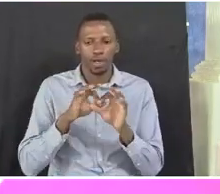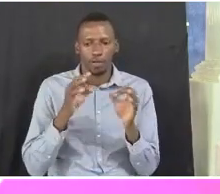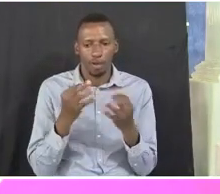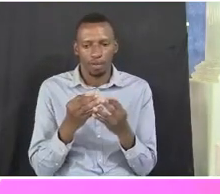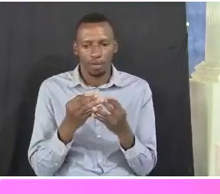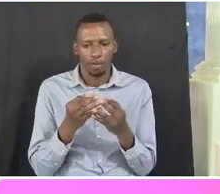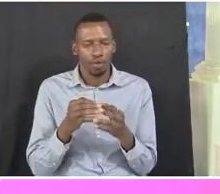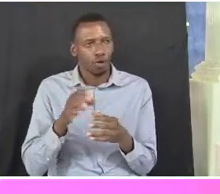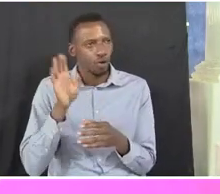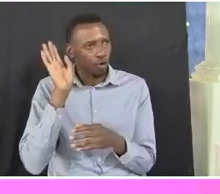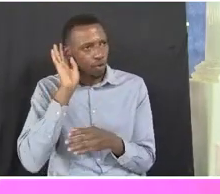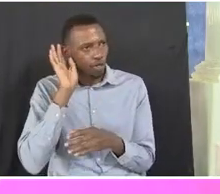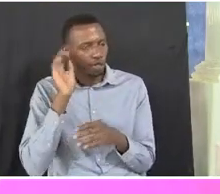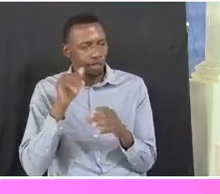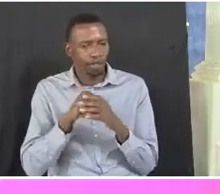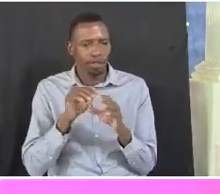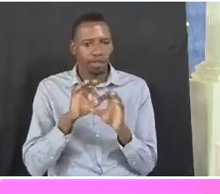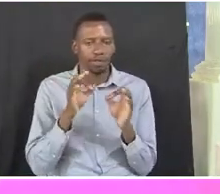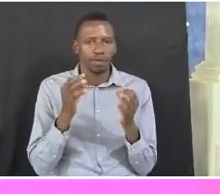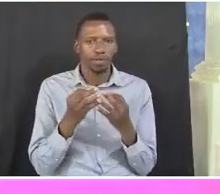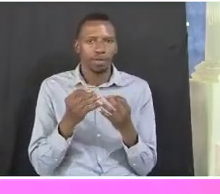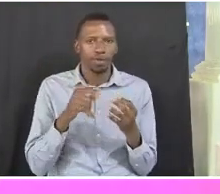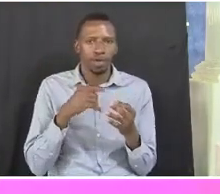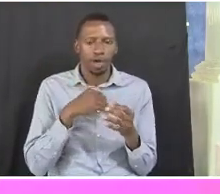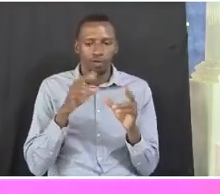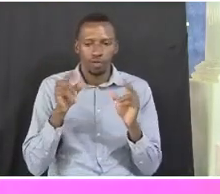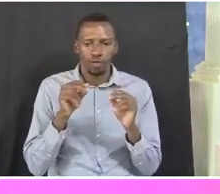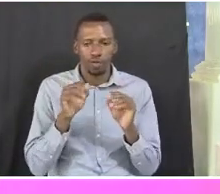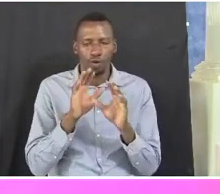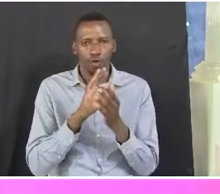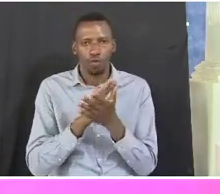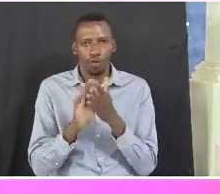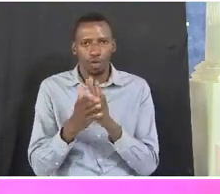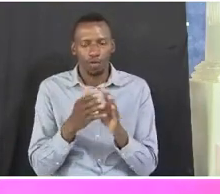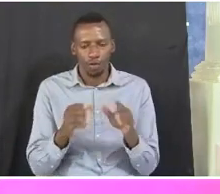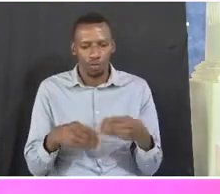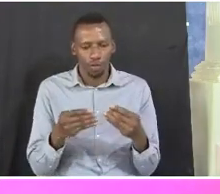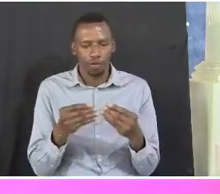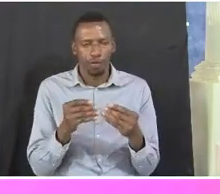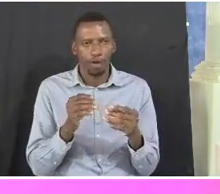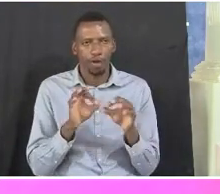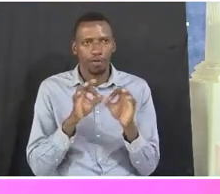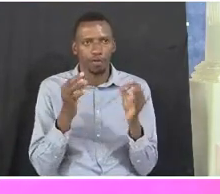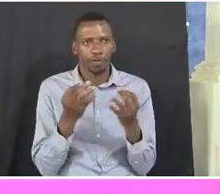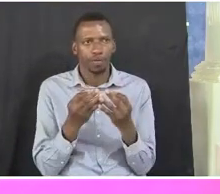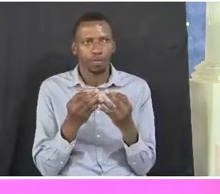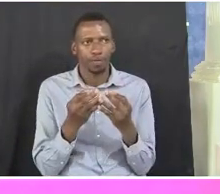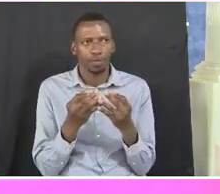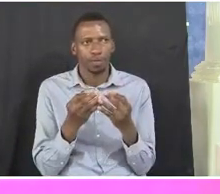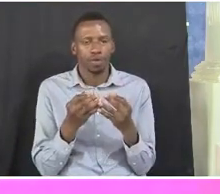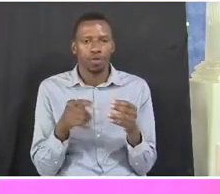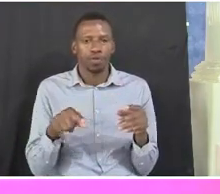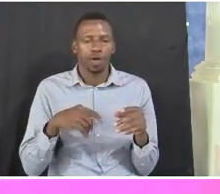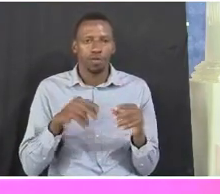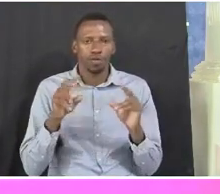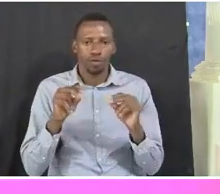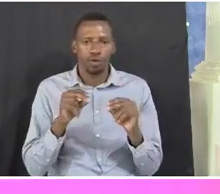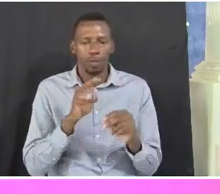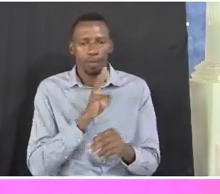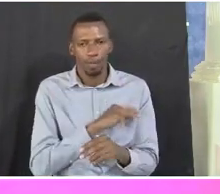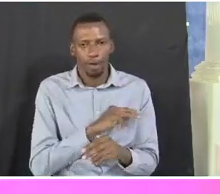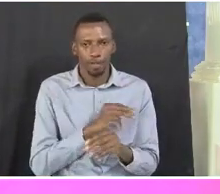our families. We have no forgiveness to give to our families. We have no mercy to give to our